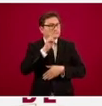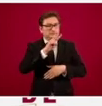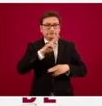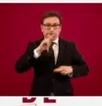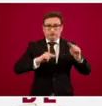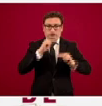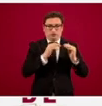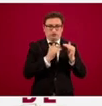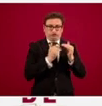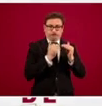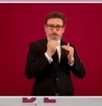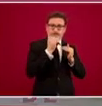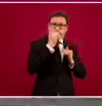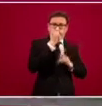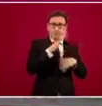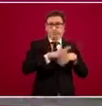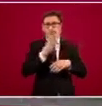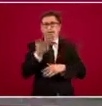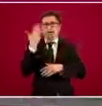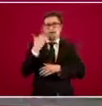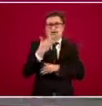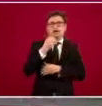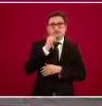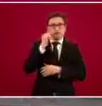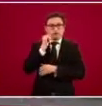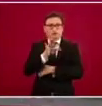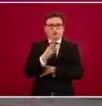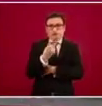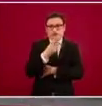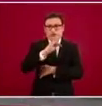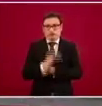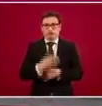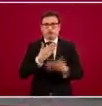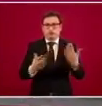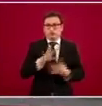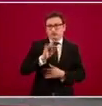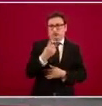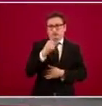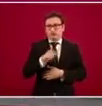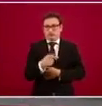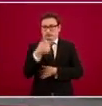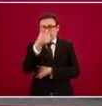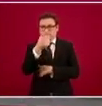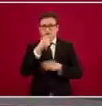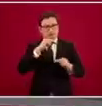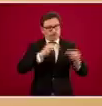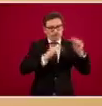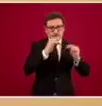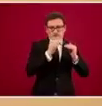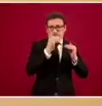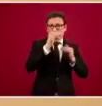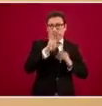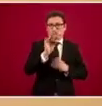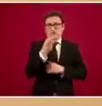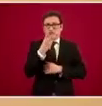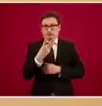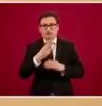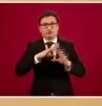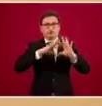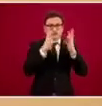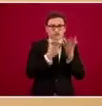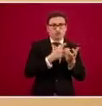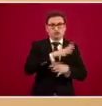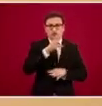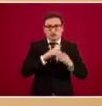of the spread of the disease, and now they're slowly coming down. And the Americas continues to go up.